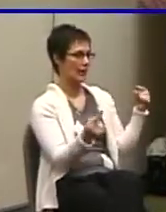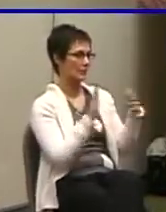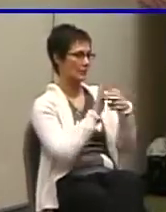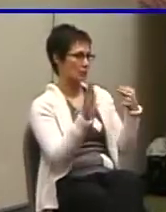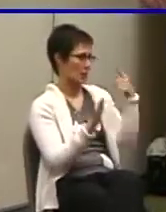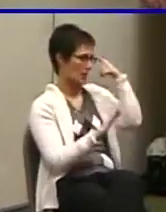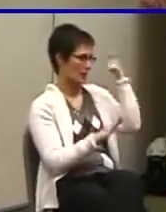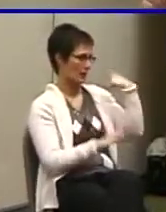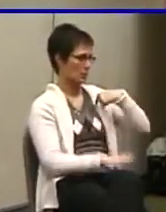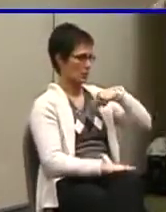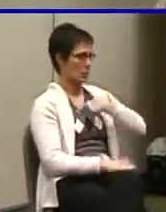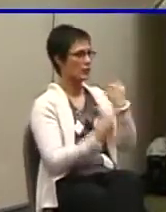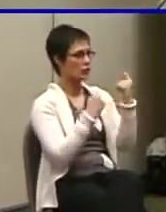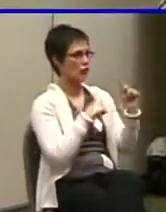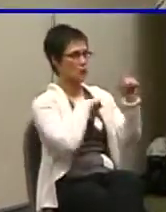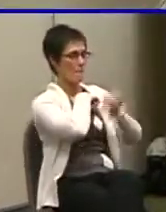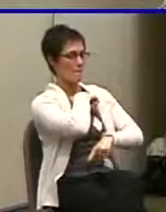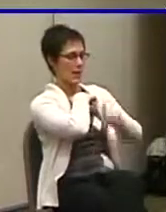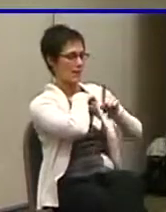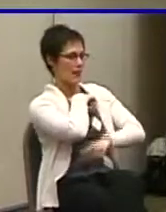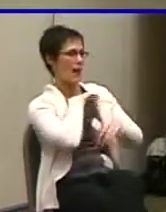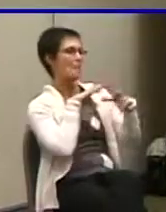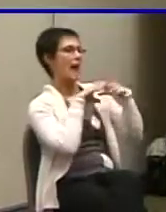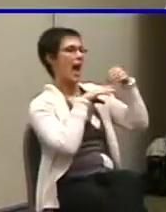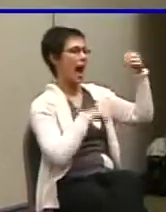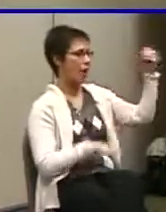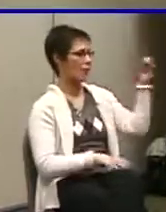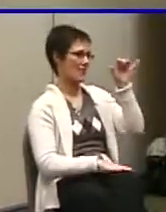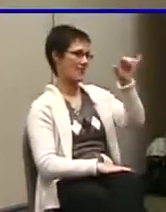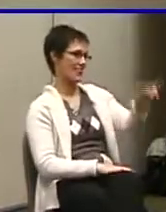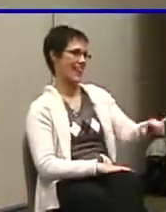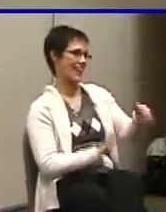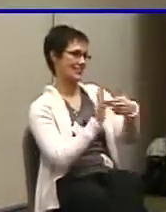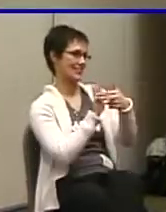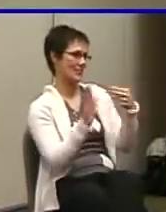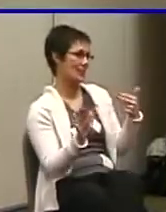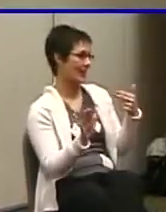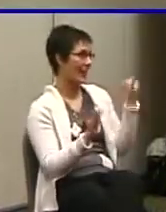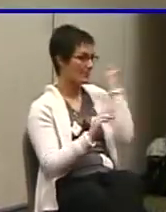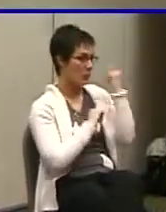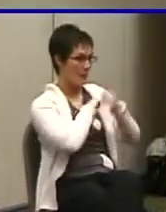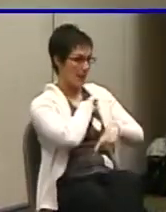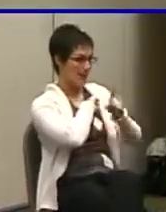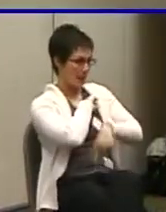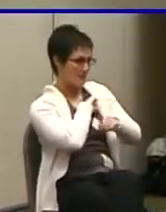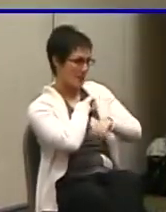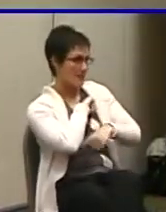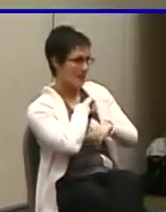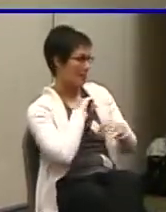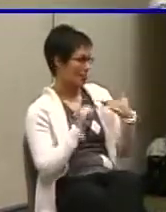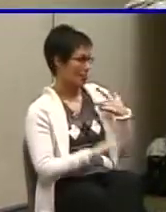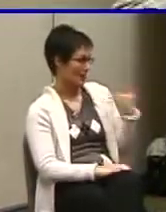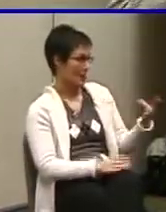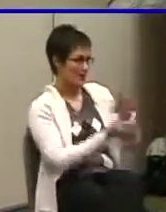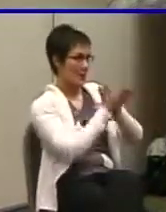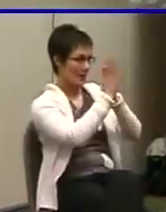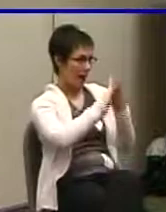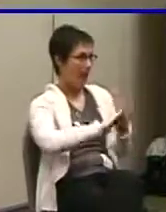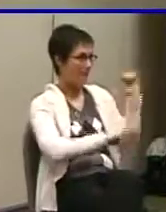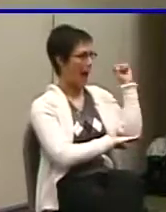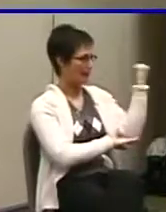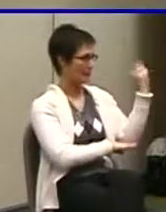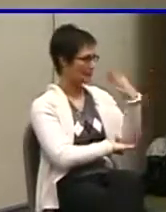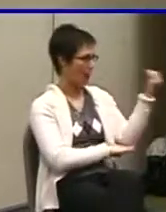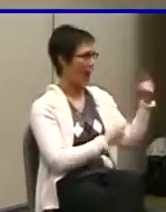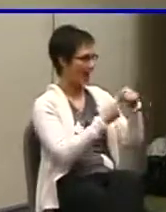disorder. If you punish a person long enough, they tend to become oppositional and defiant. Okay? So as they